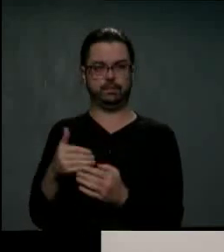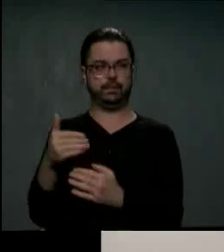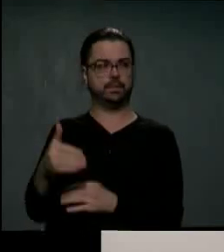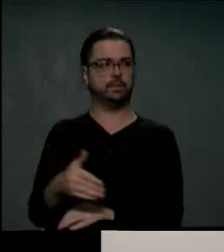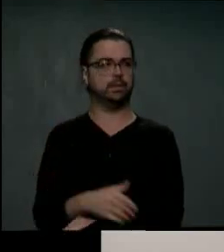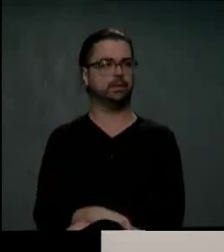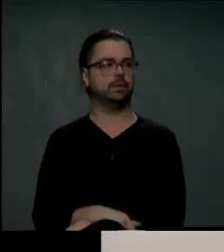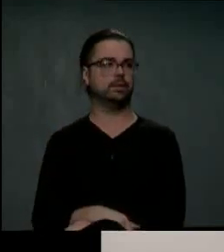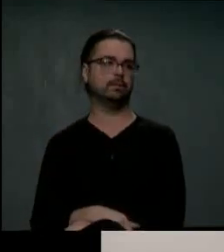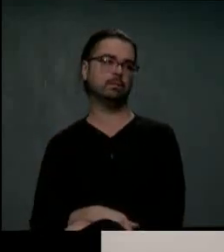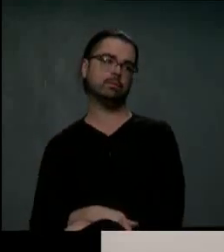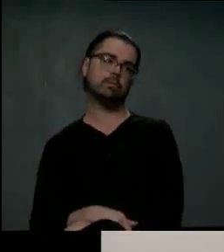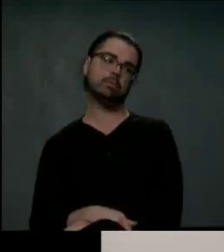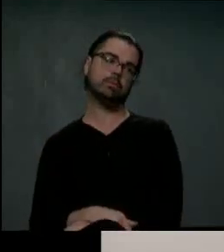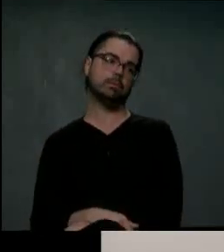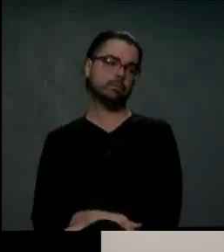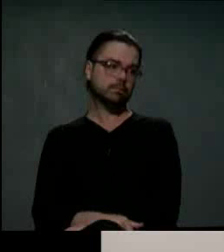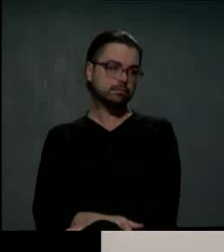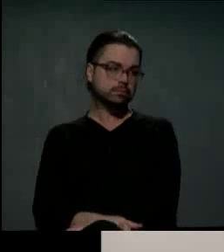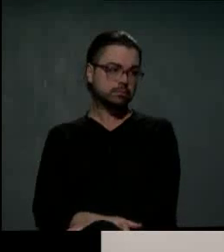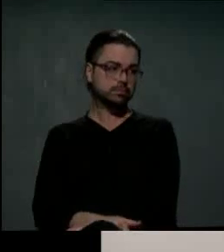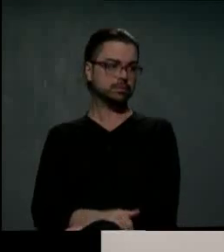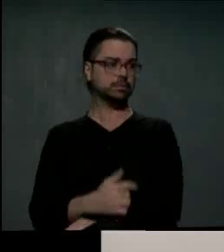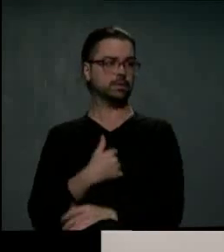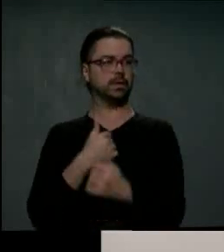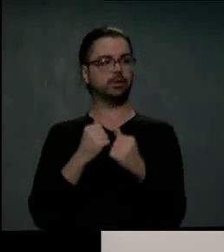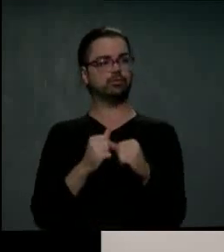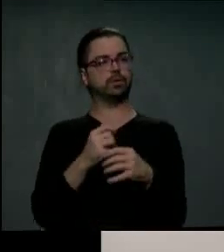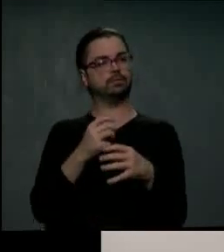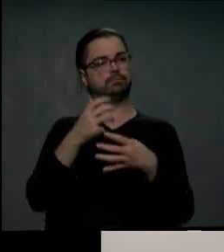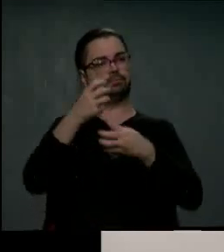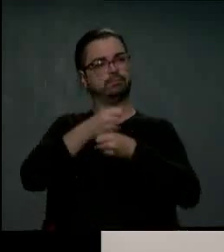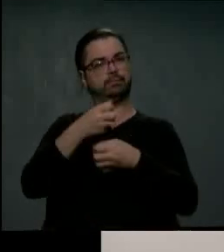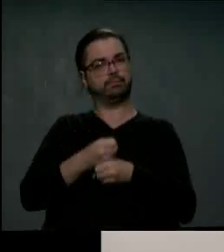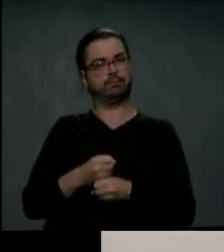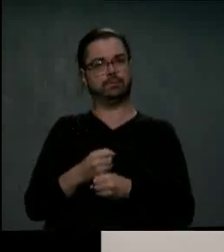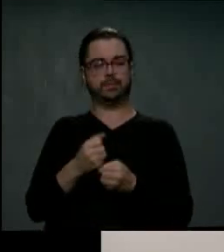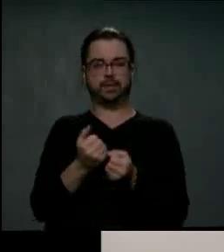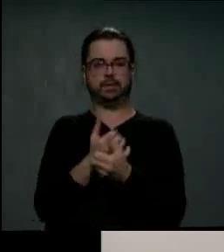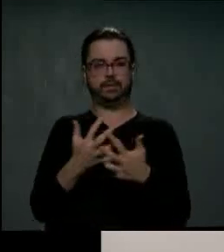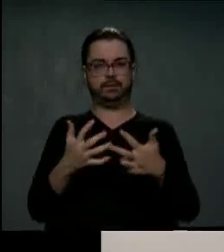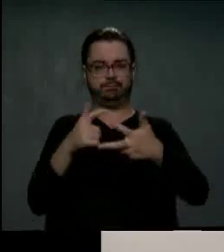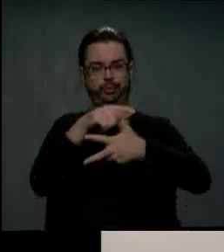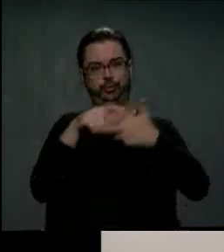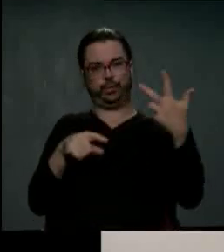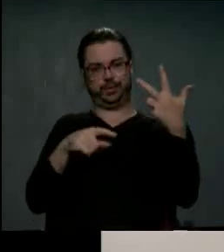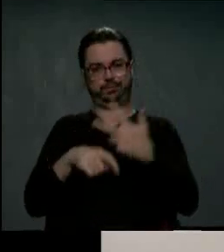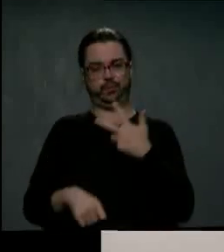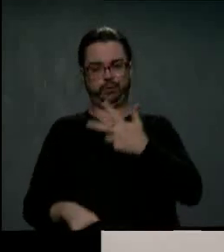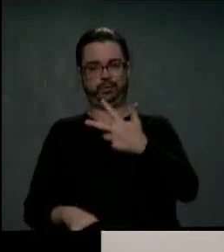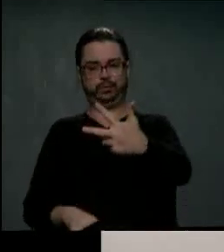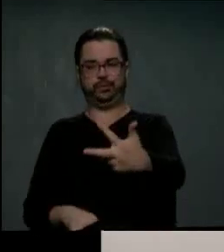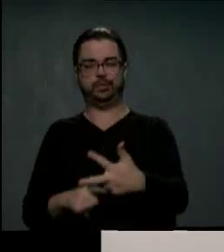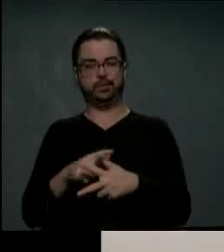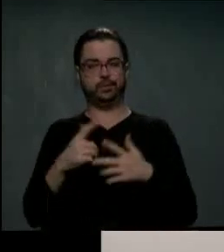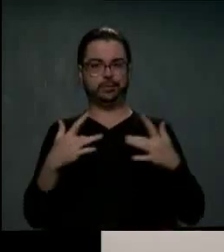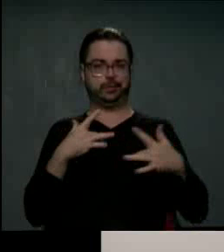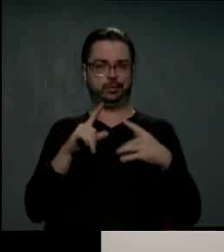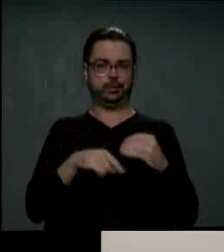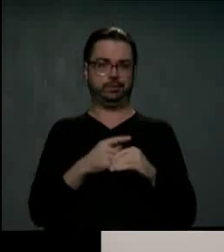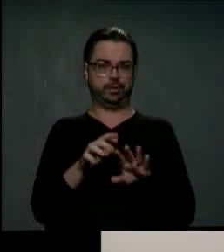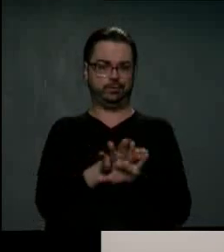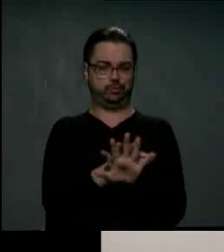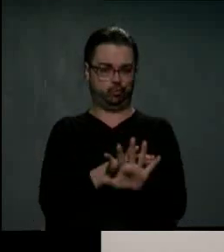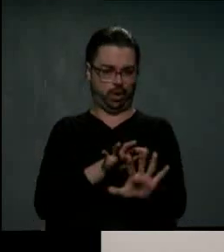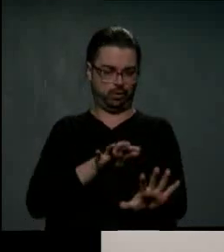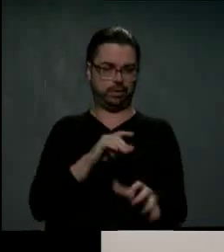please. So I just tried to summarize our concerns and keeping everything in threes. We're concerned about the crowding, about how that's